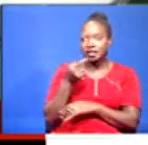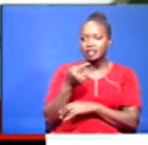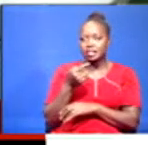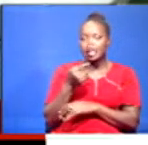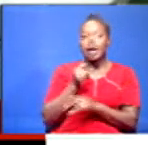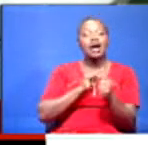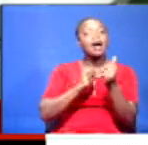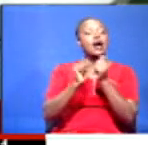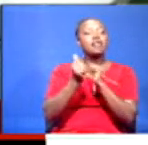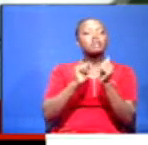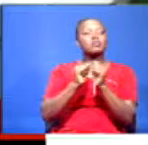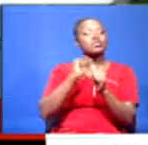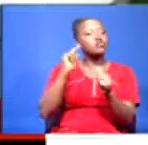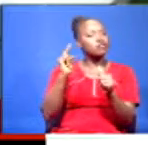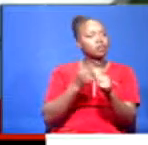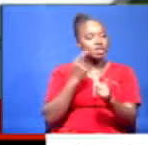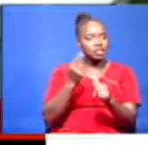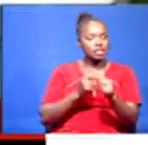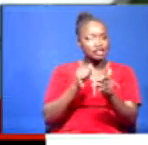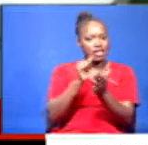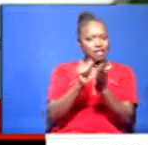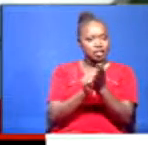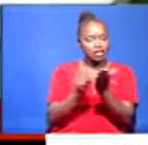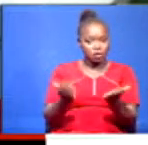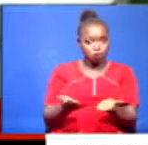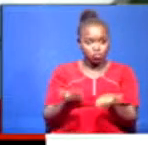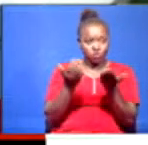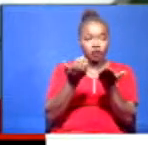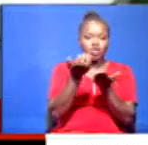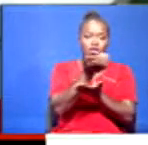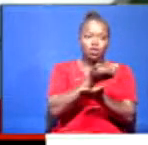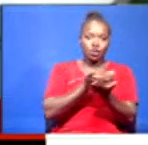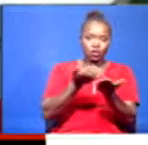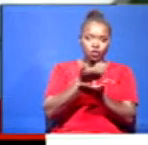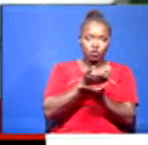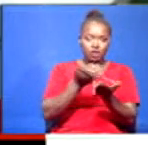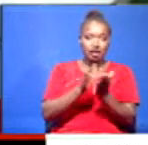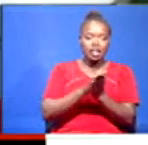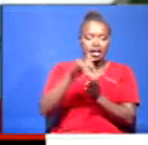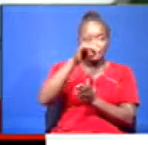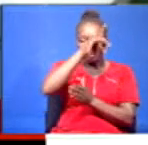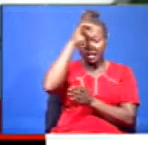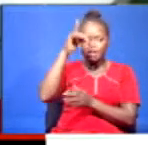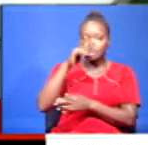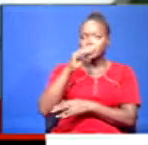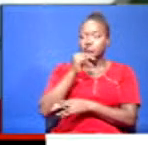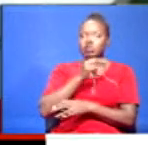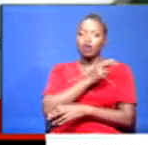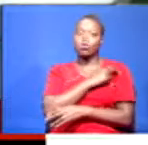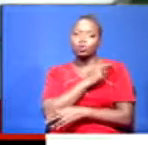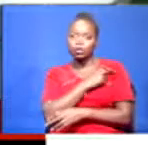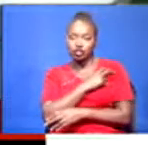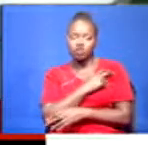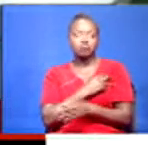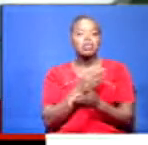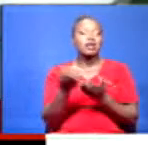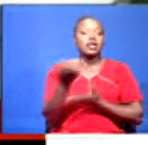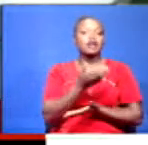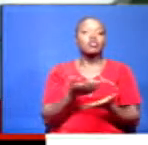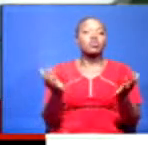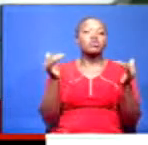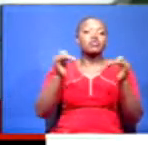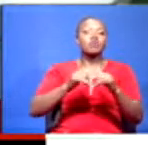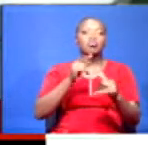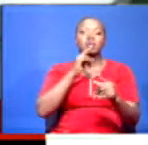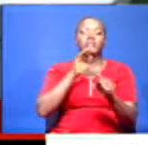administration's first priority is to improve the economy. Speaking in Laikipia during a consultative economic forum, Gachagua promised to